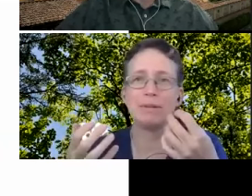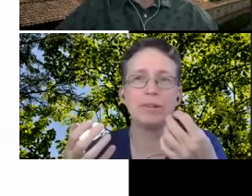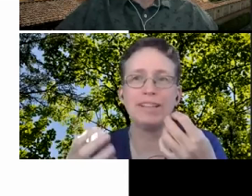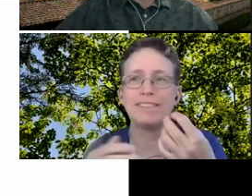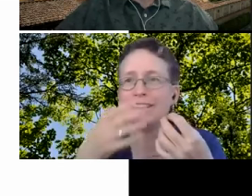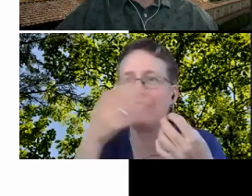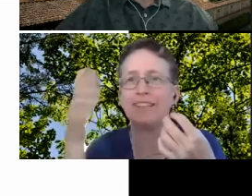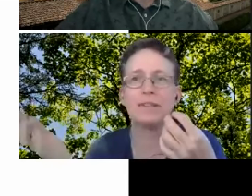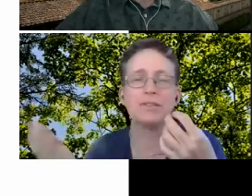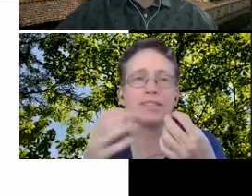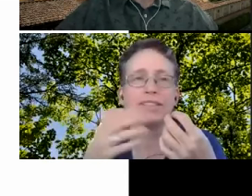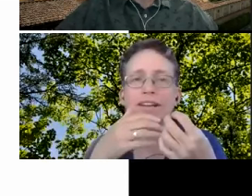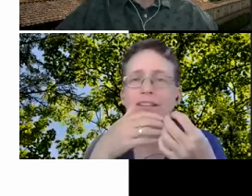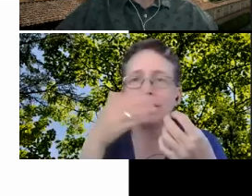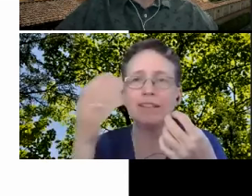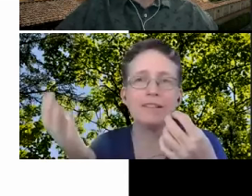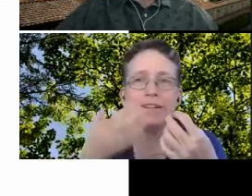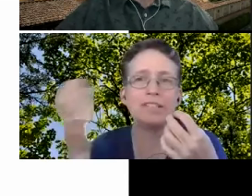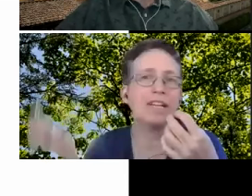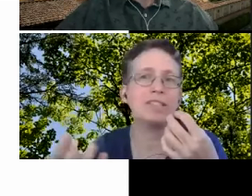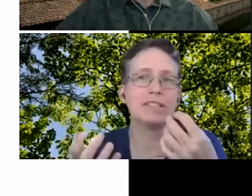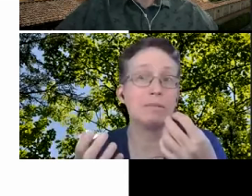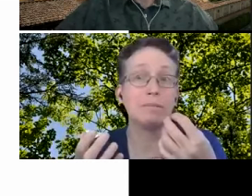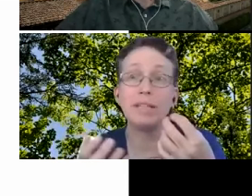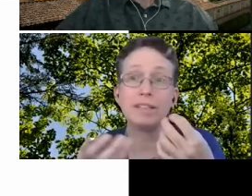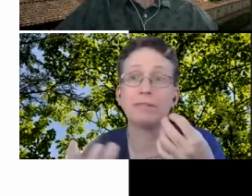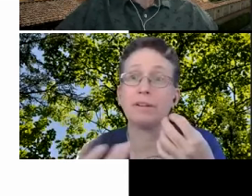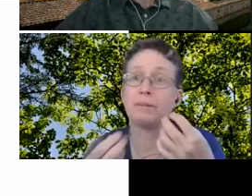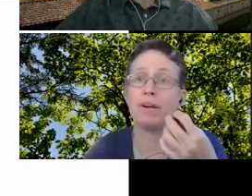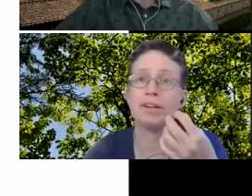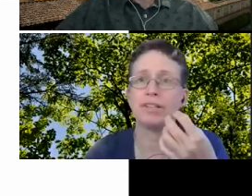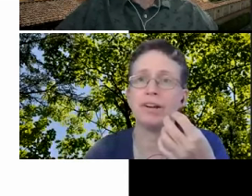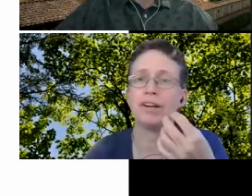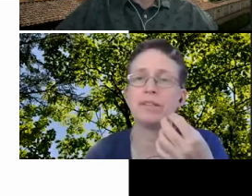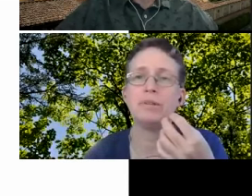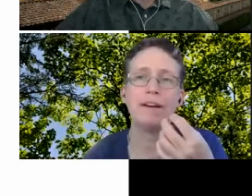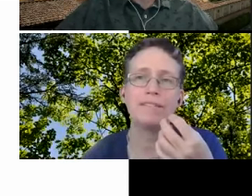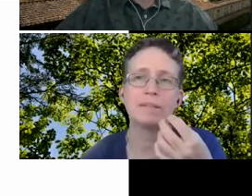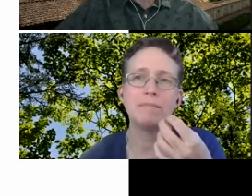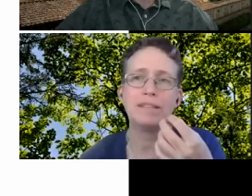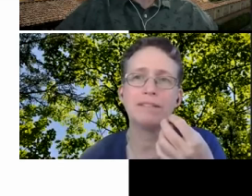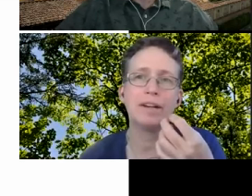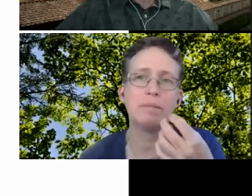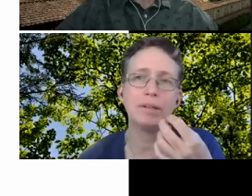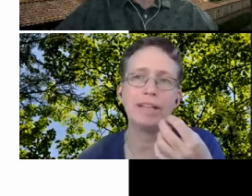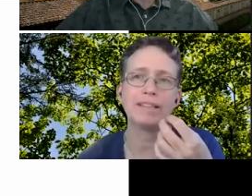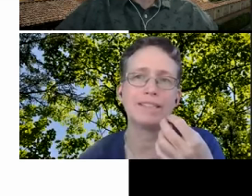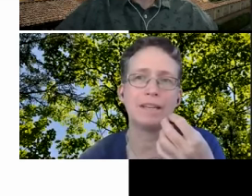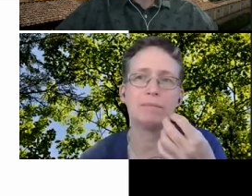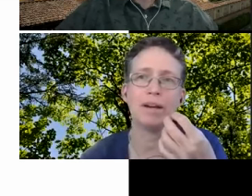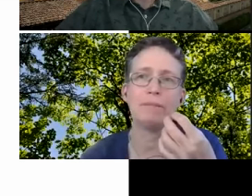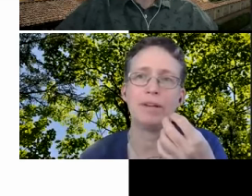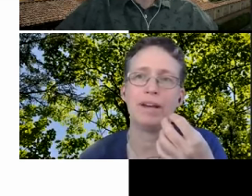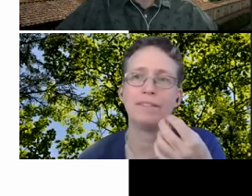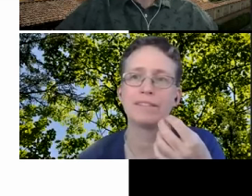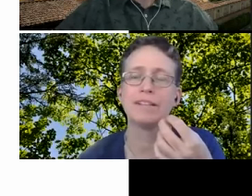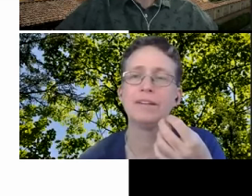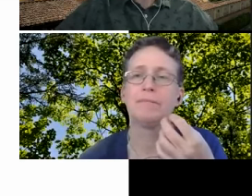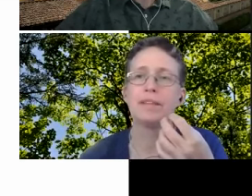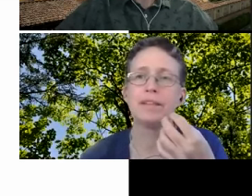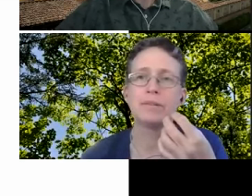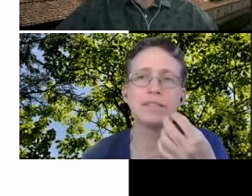places in the Middle East. And so just the vegetation is completely different from yard to yard. So that you have this amazing variability at the same time that we have